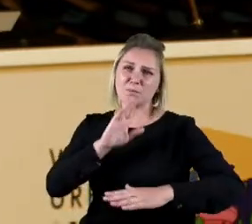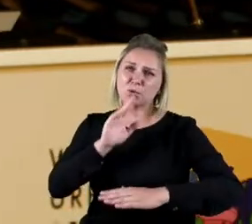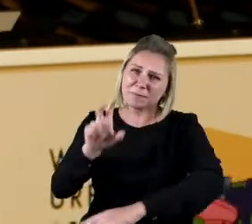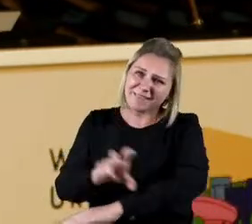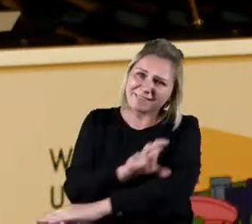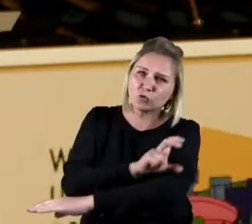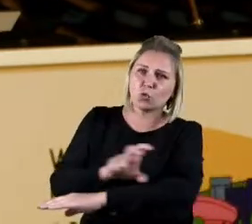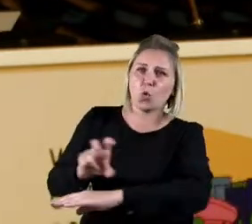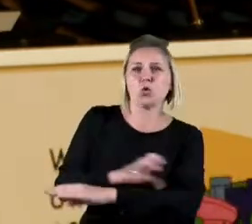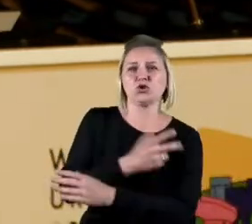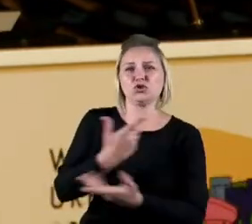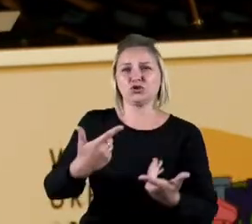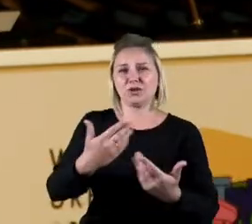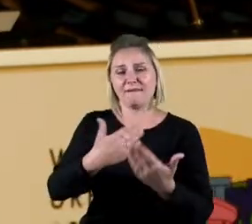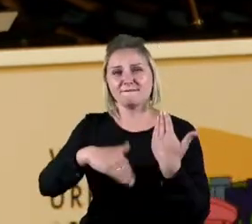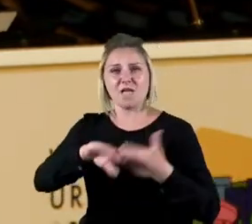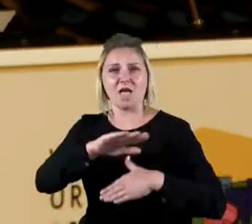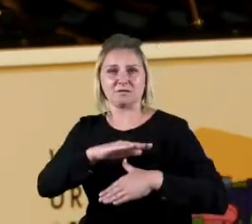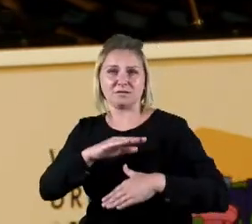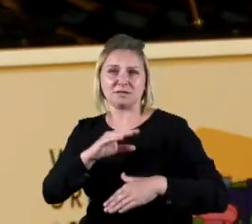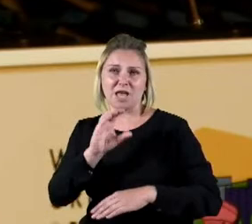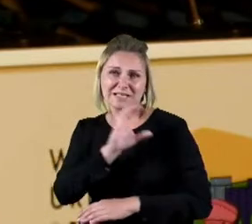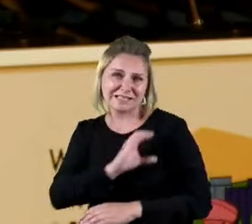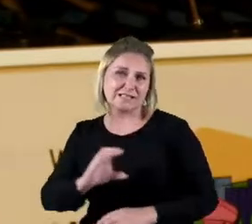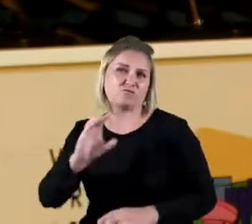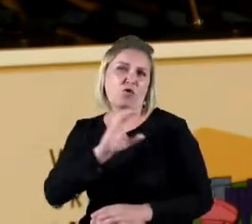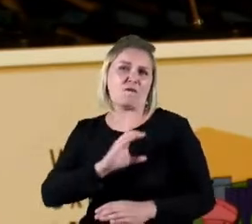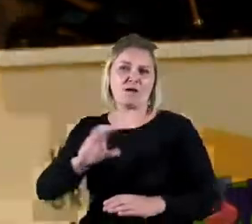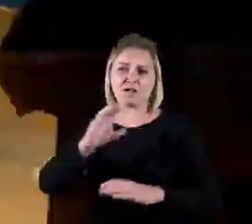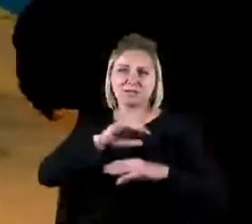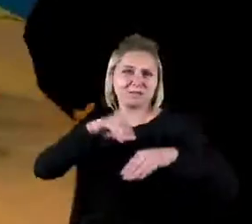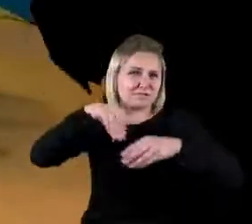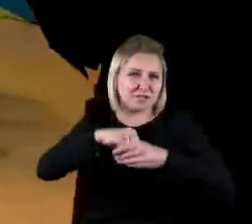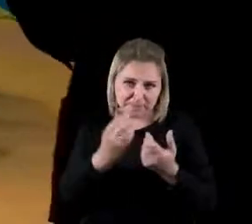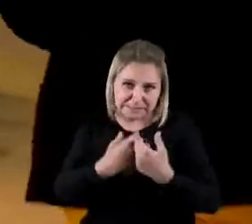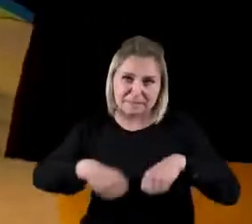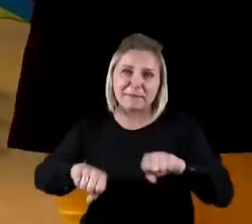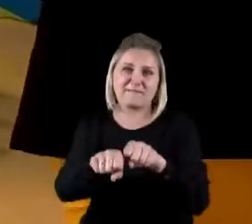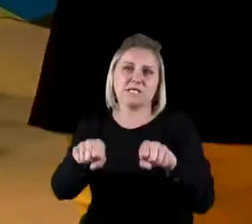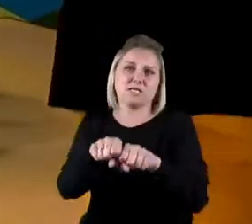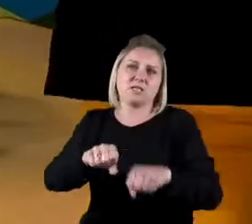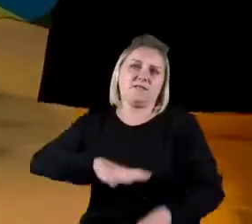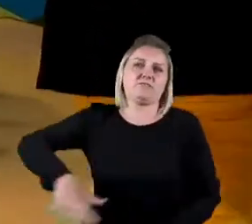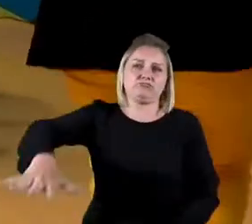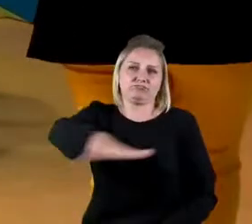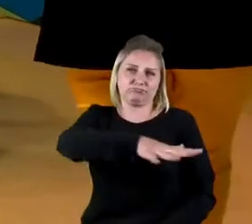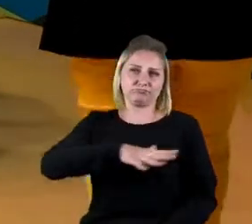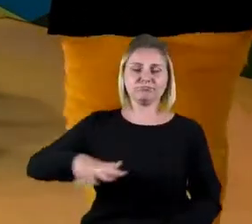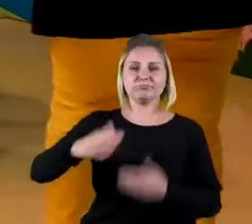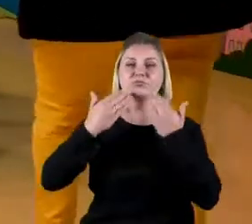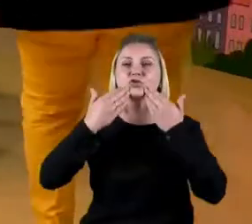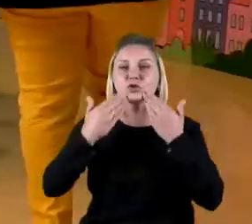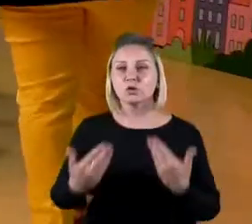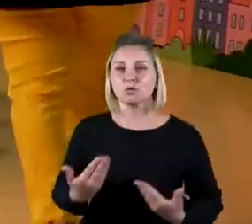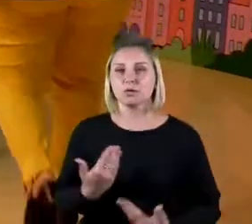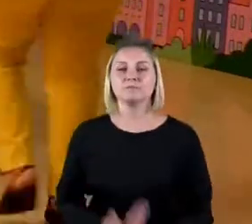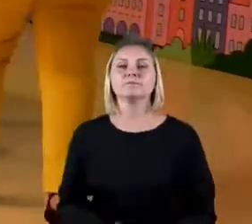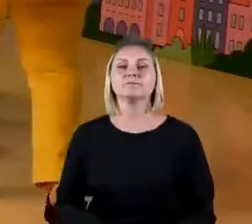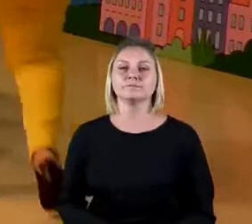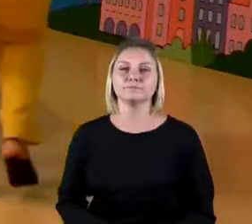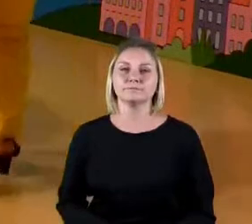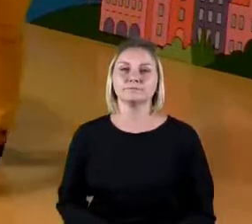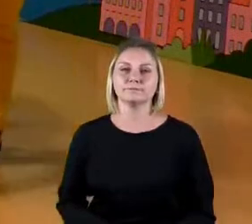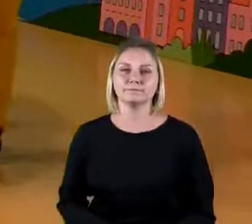and inclusive territories. I thank you. Thank you very much. Mr. Ronald Jackson, Head of the Disaster Risk